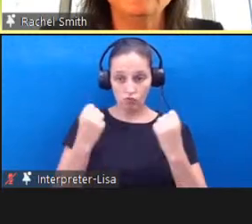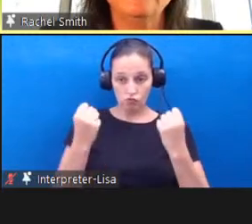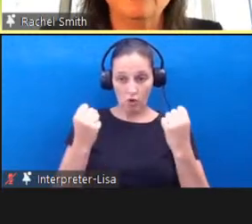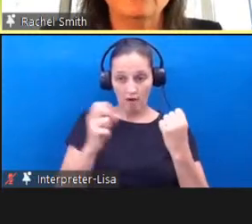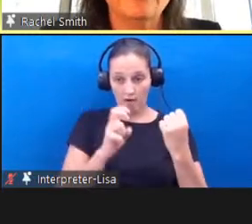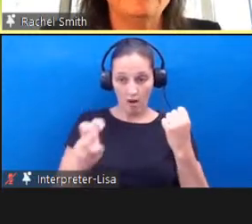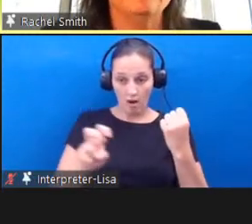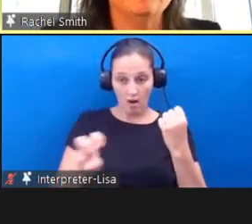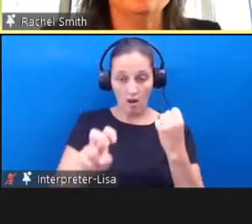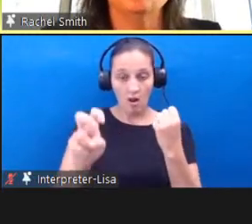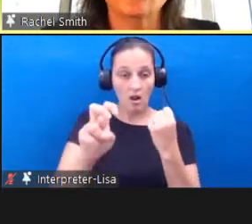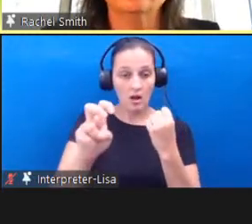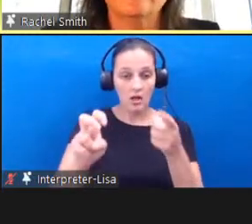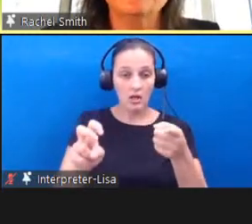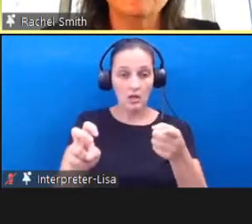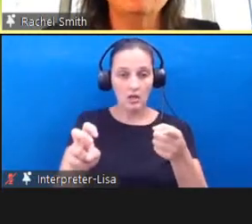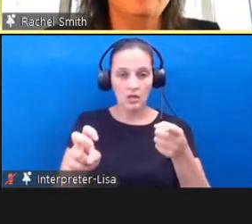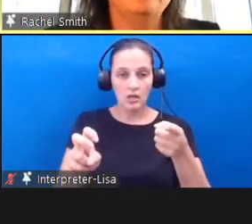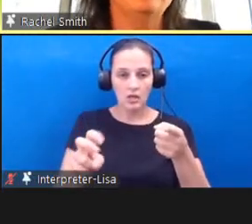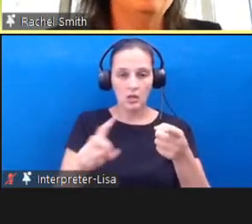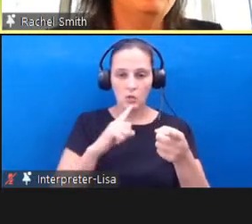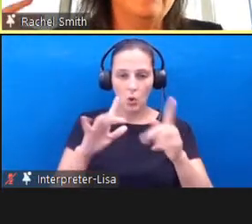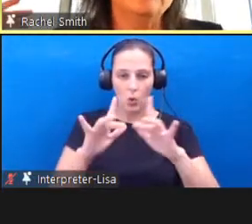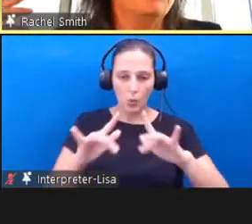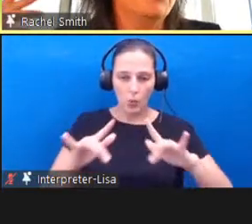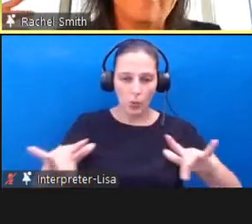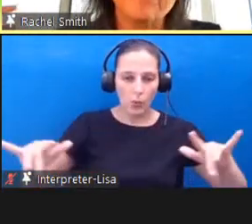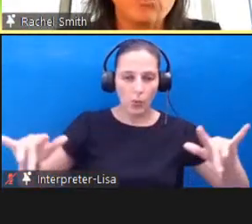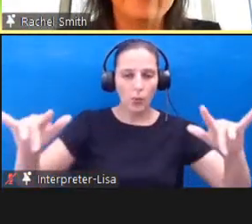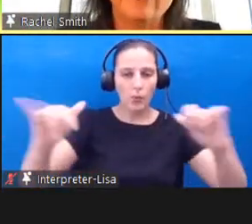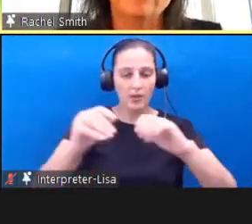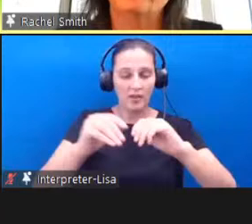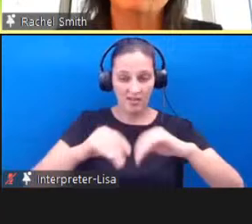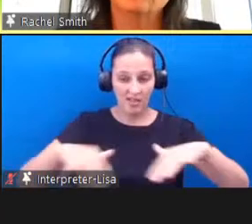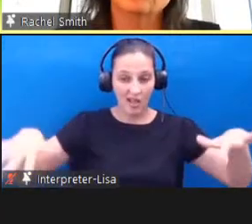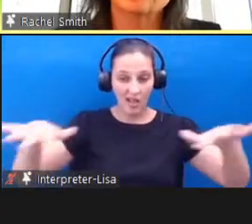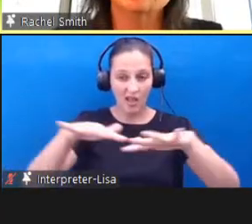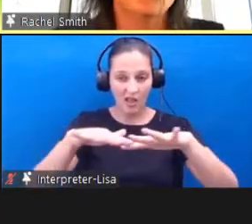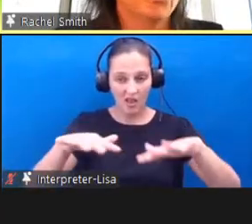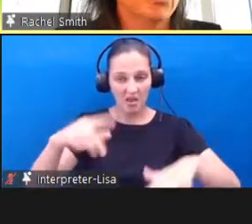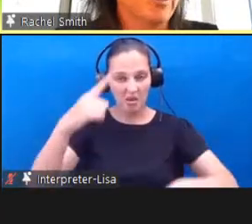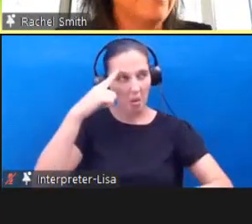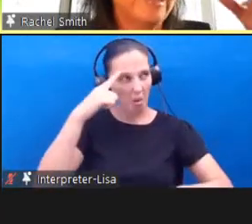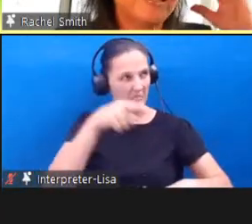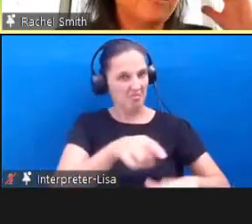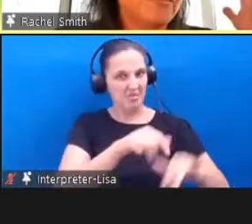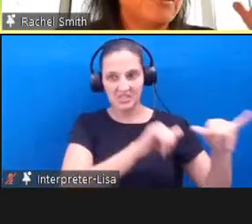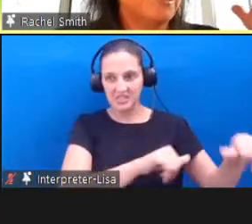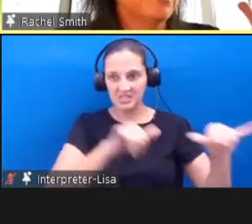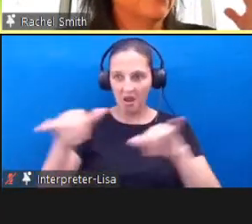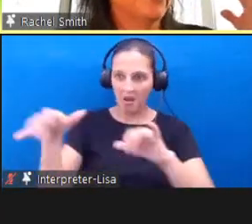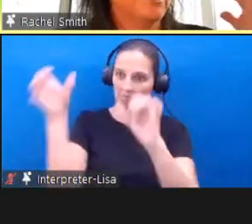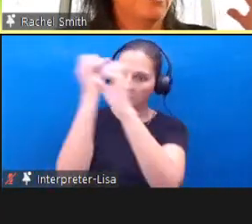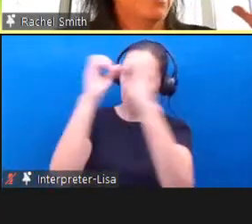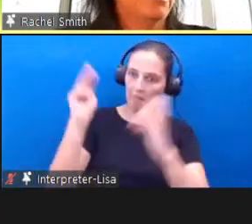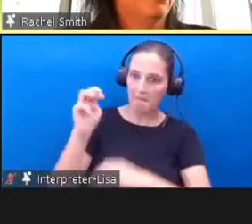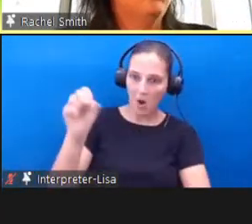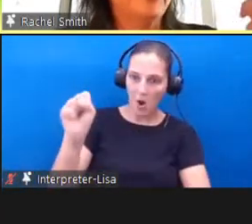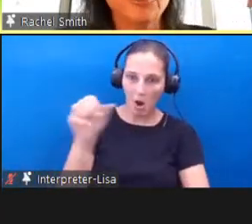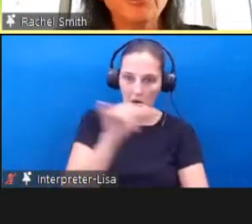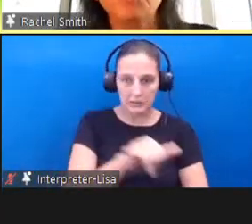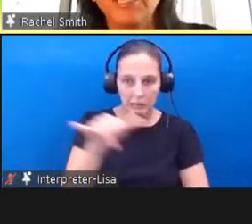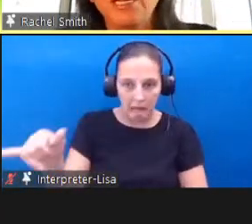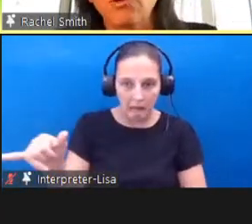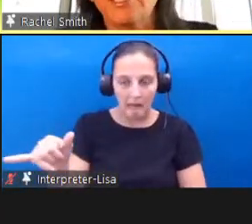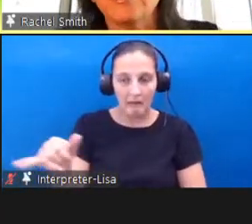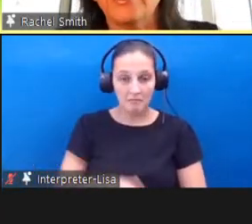it's really quite a stark landscape. And it makes perhaps one think of Mars, or I sometimes think of,